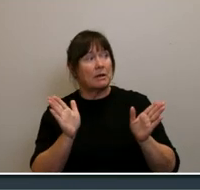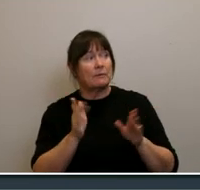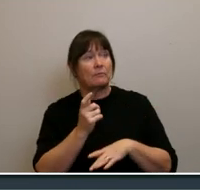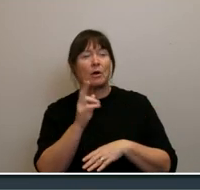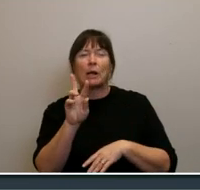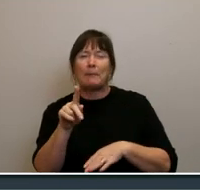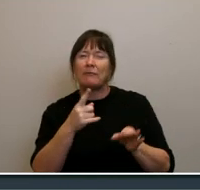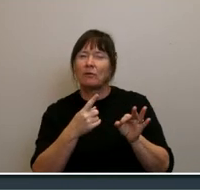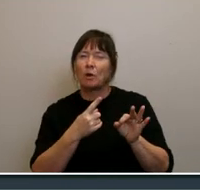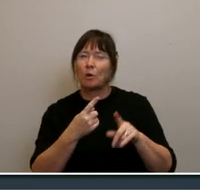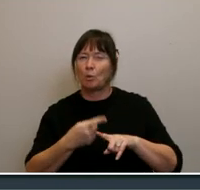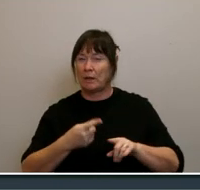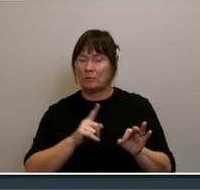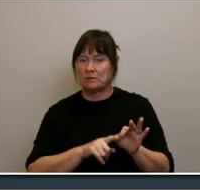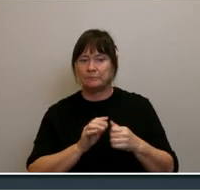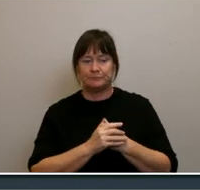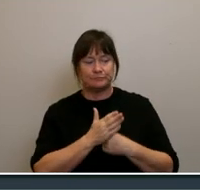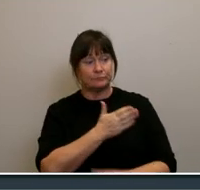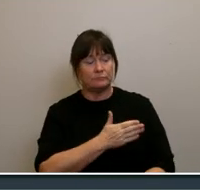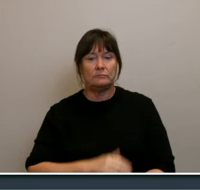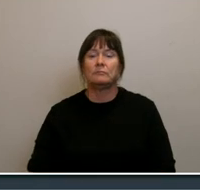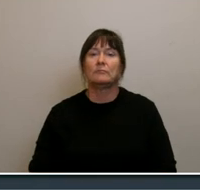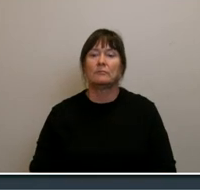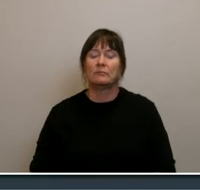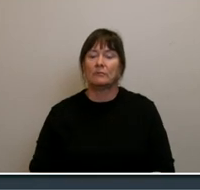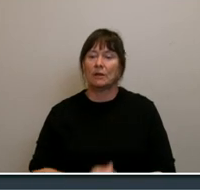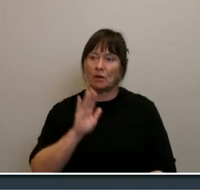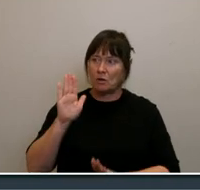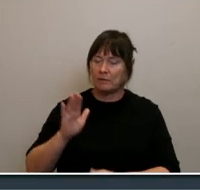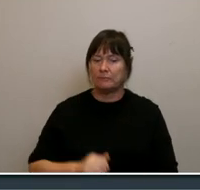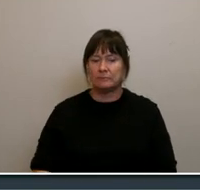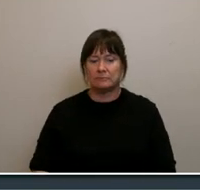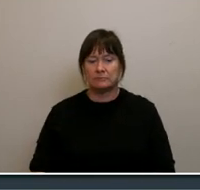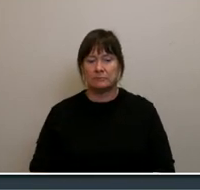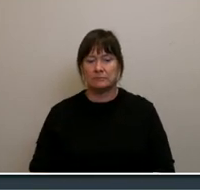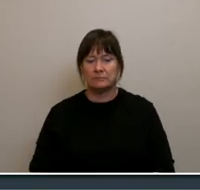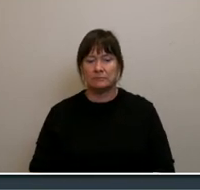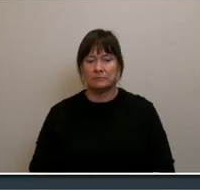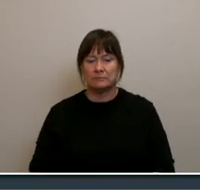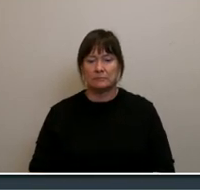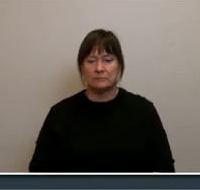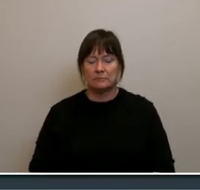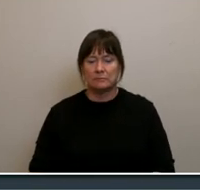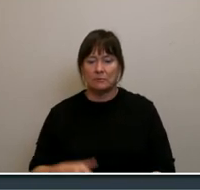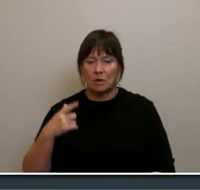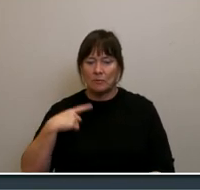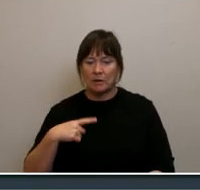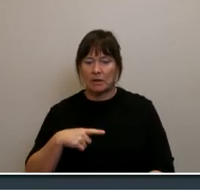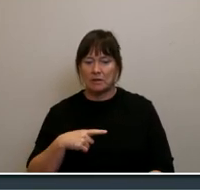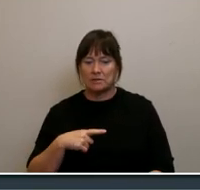couple of quick questions. Councillor Bogue. Thank you very much, kia ora. Kia ora, Max. Tēnā koutou katoa.